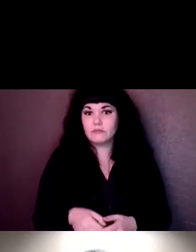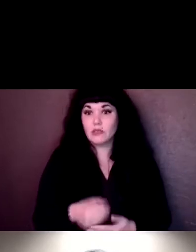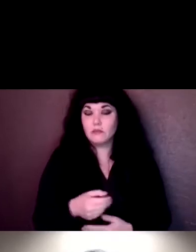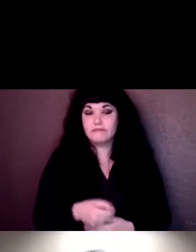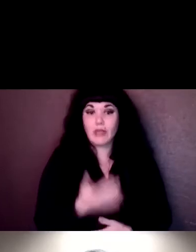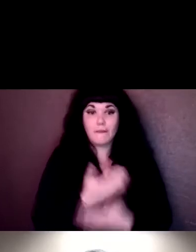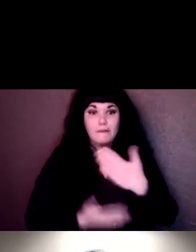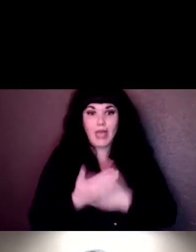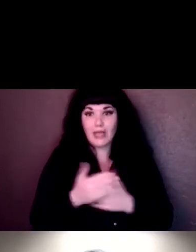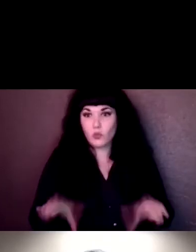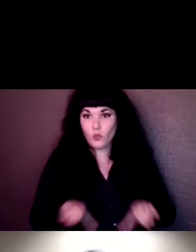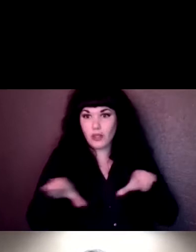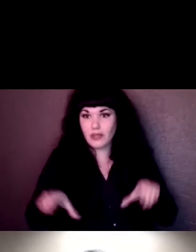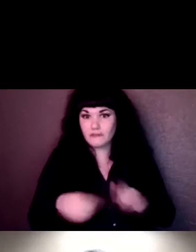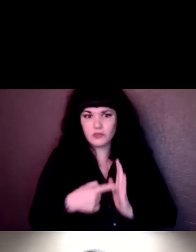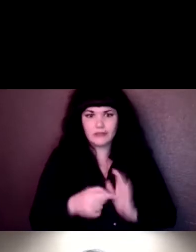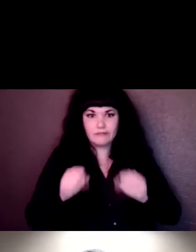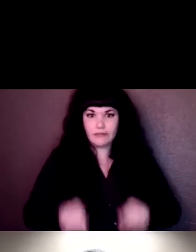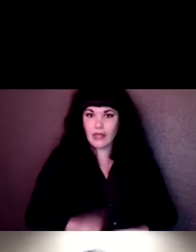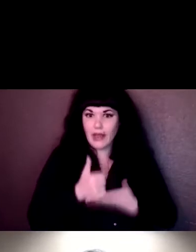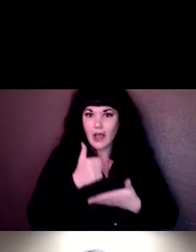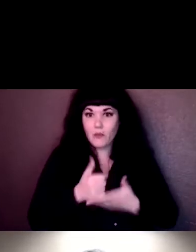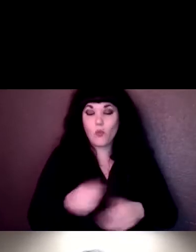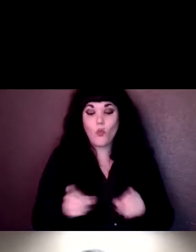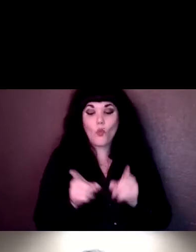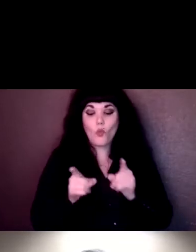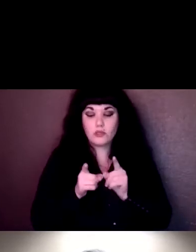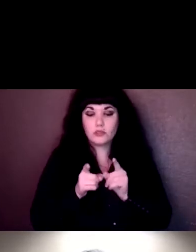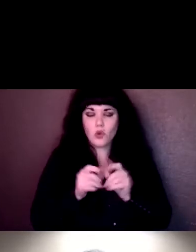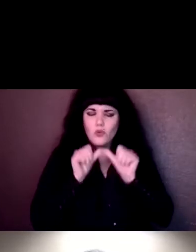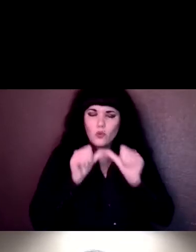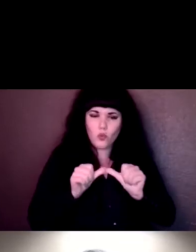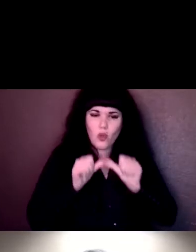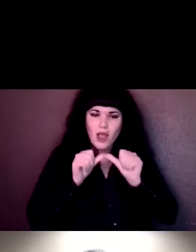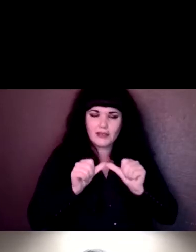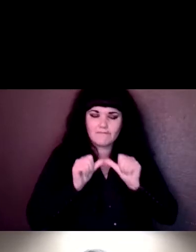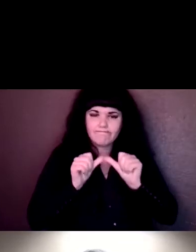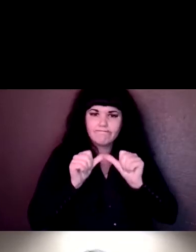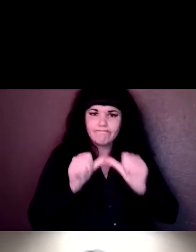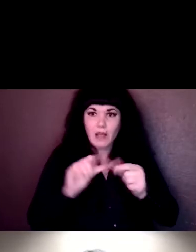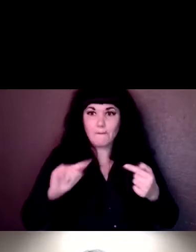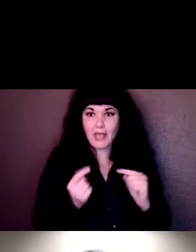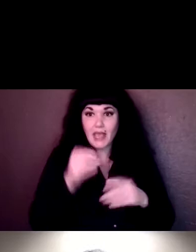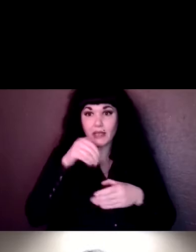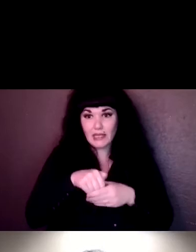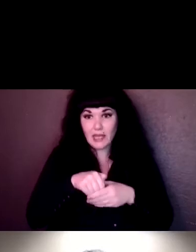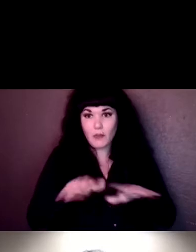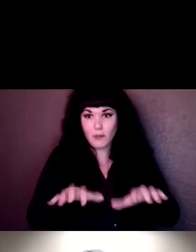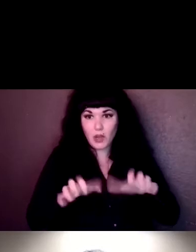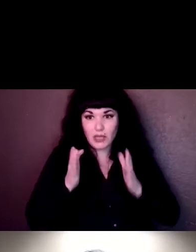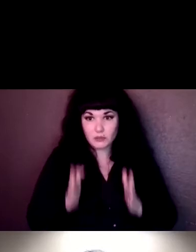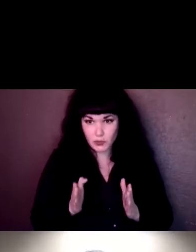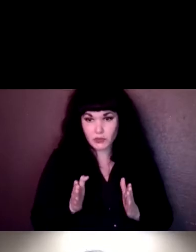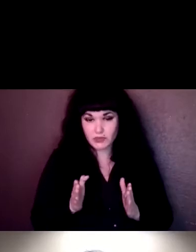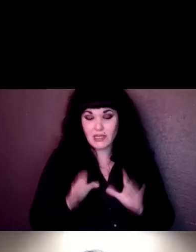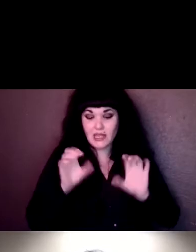also be very helpful. We can also reduce chronic pain in the paralyzed individual. Now, it may seem